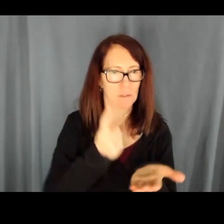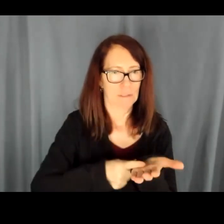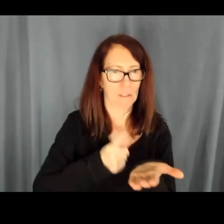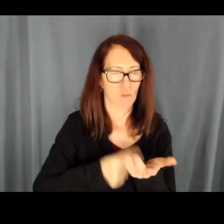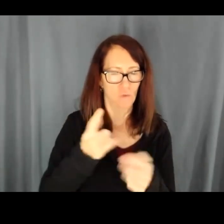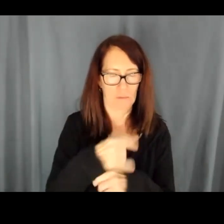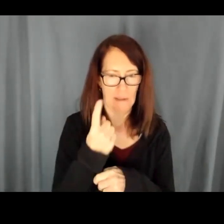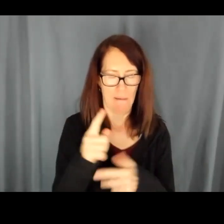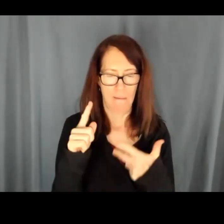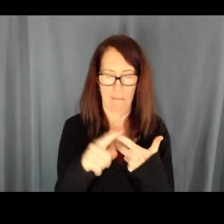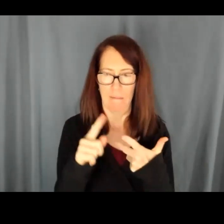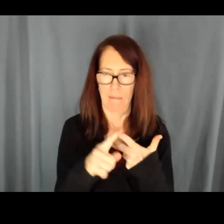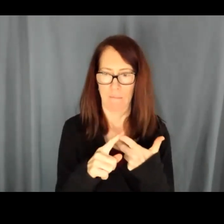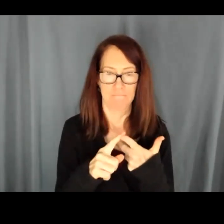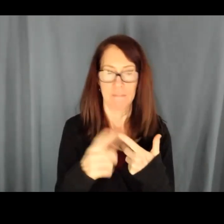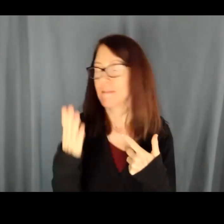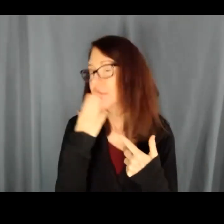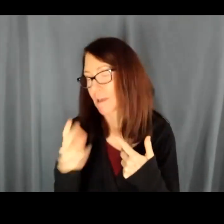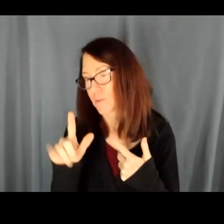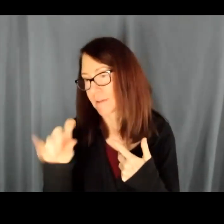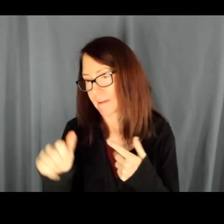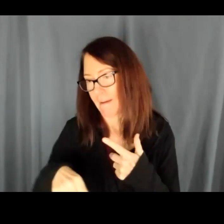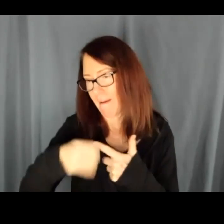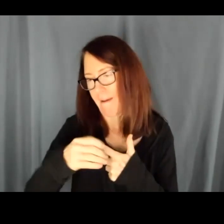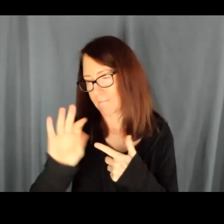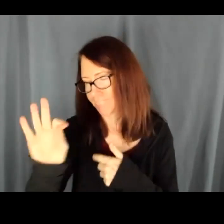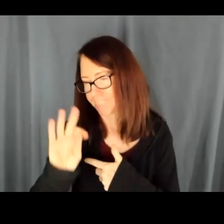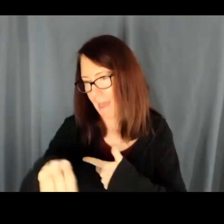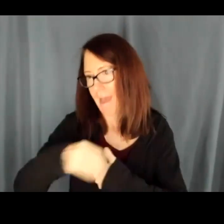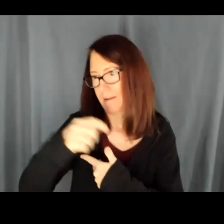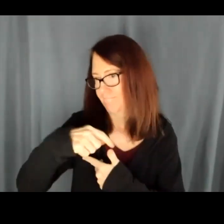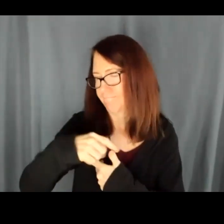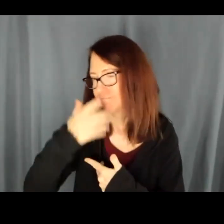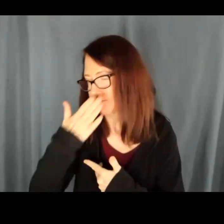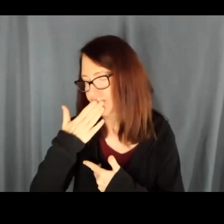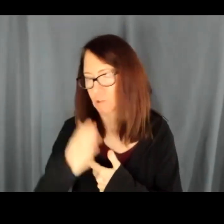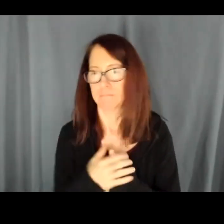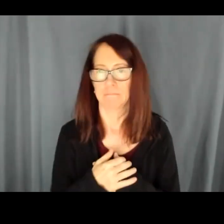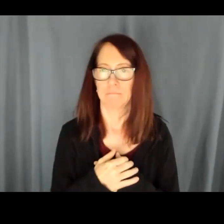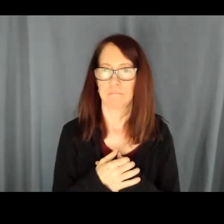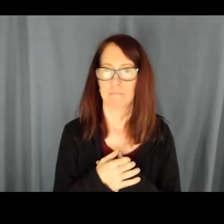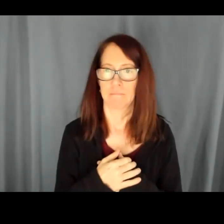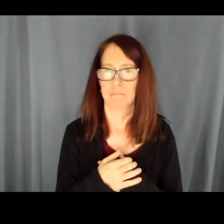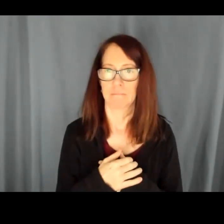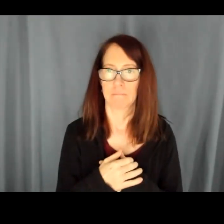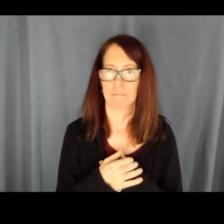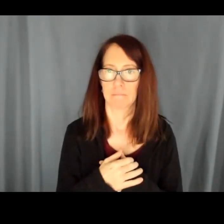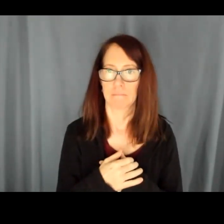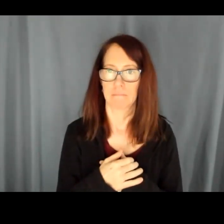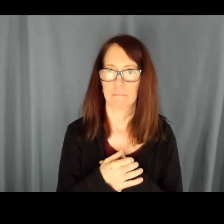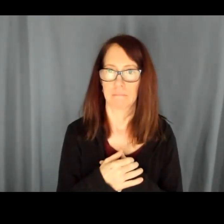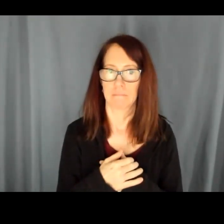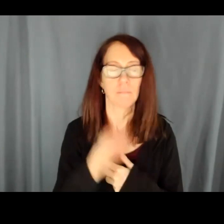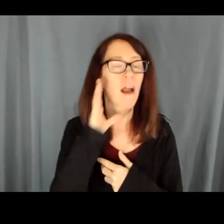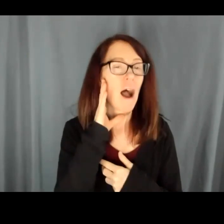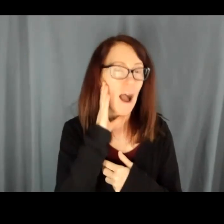that, so thank you for that, Lydia. I will, you know, take note of those. I will